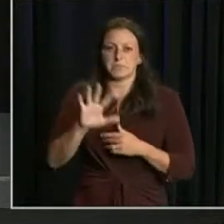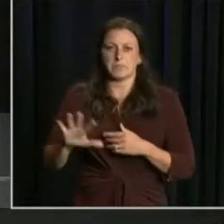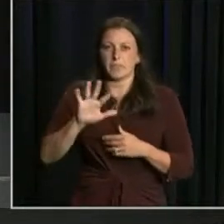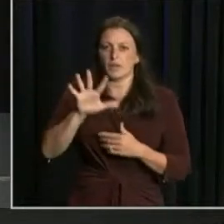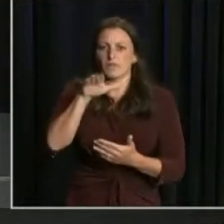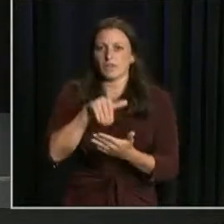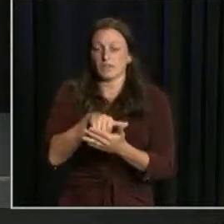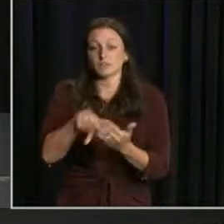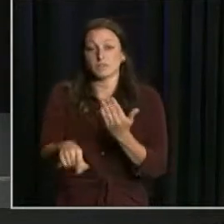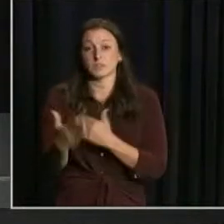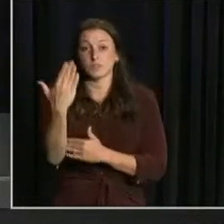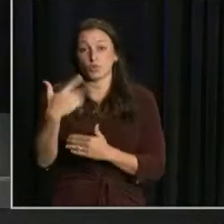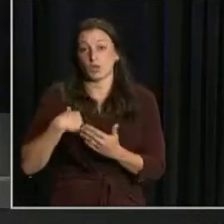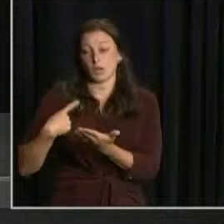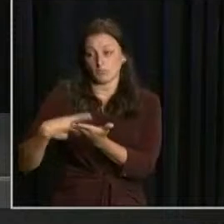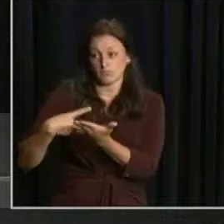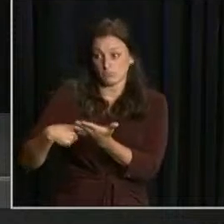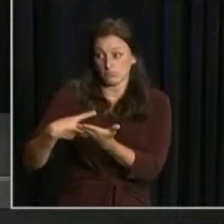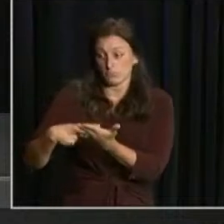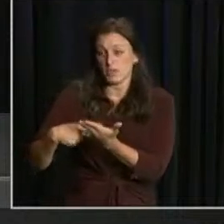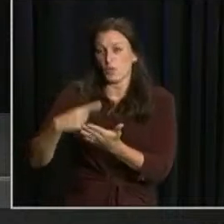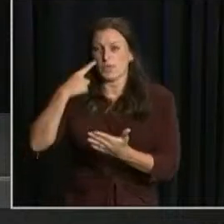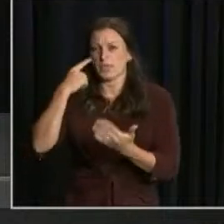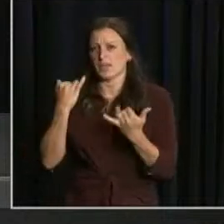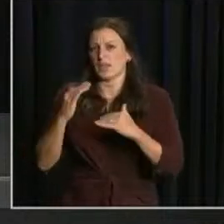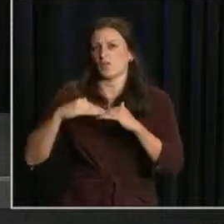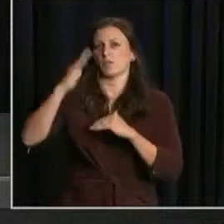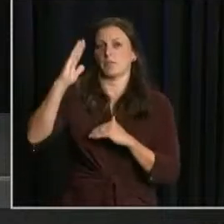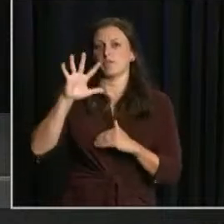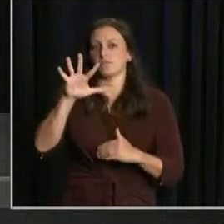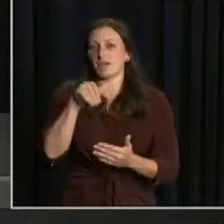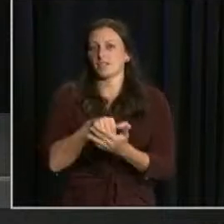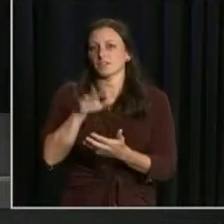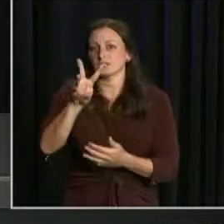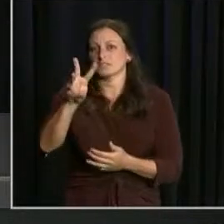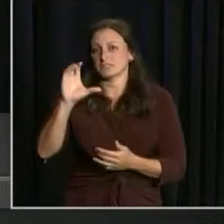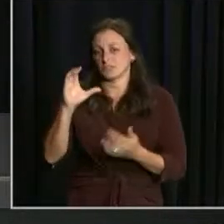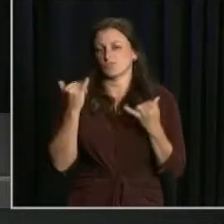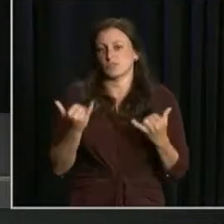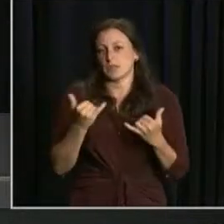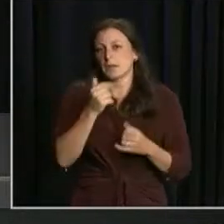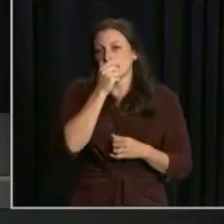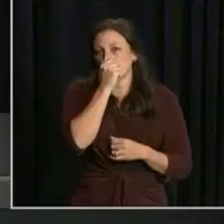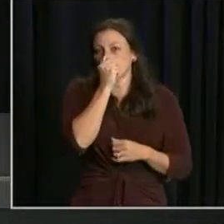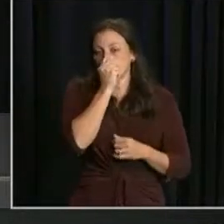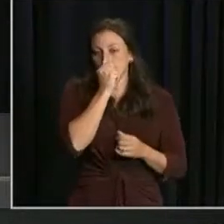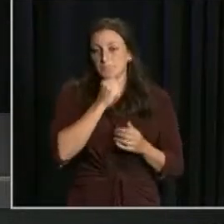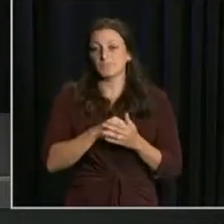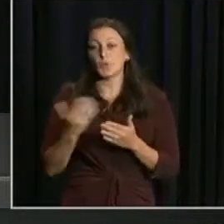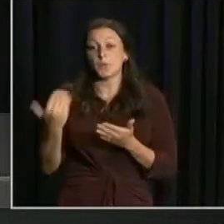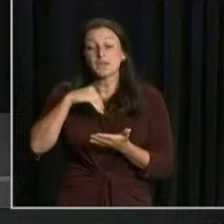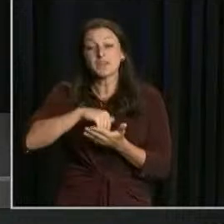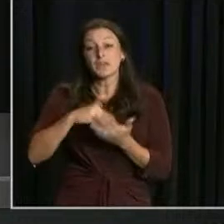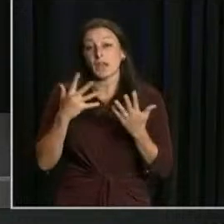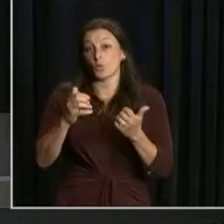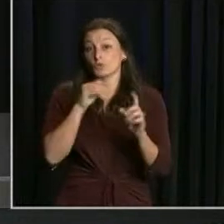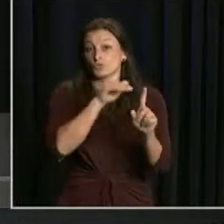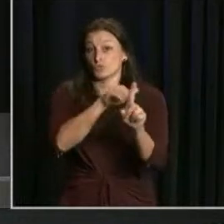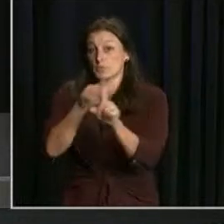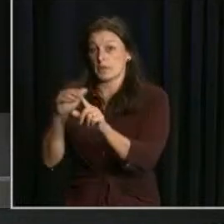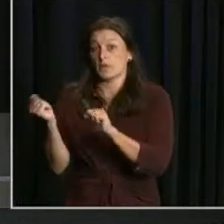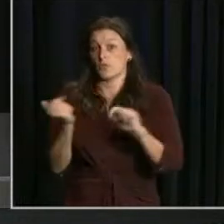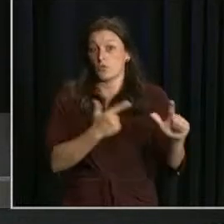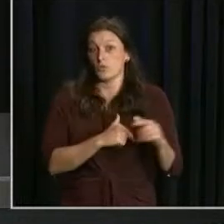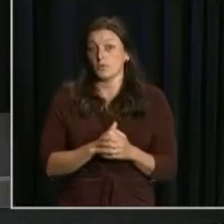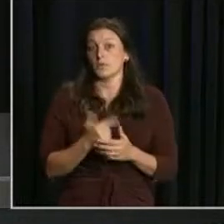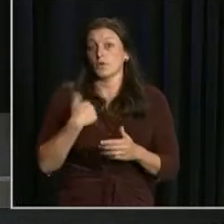earlier today, and we think we're over 5,600 now. Again, to remind everybody,